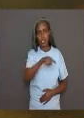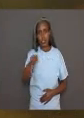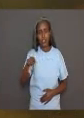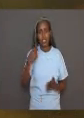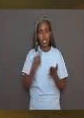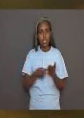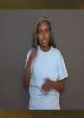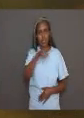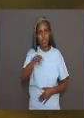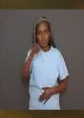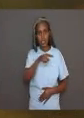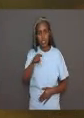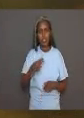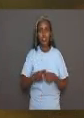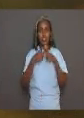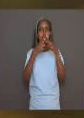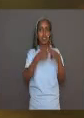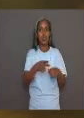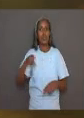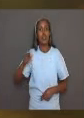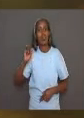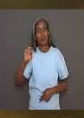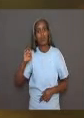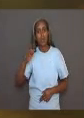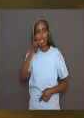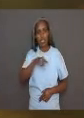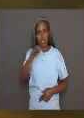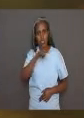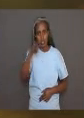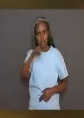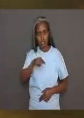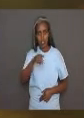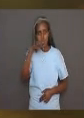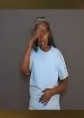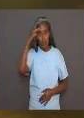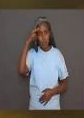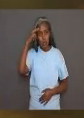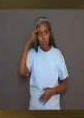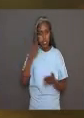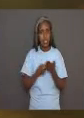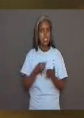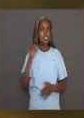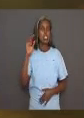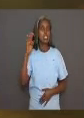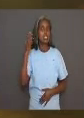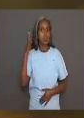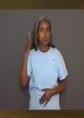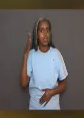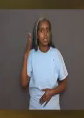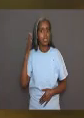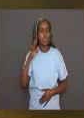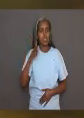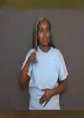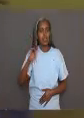This chart is called a pie chart because it resembles a dessert